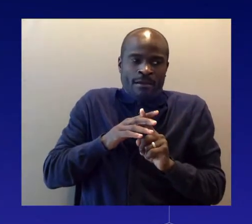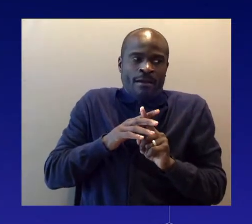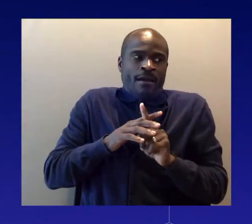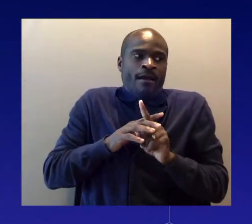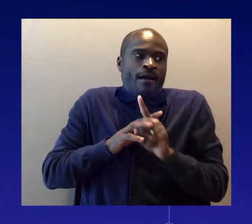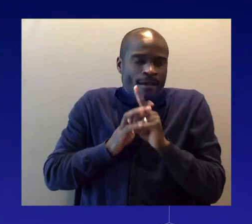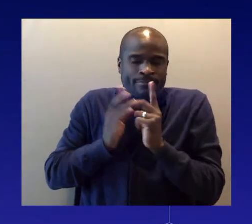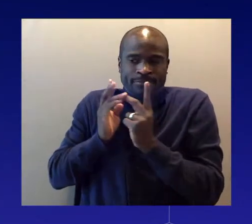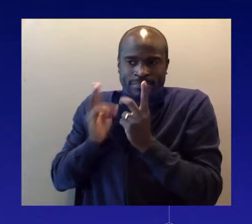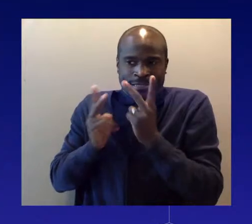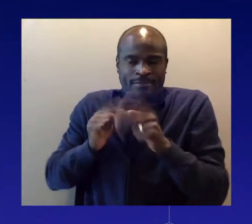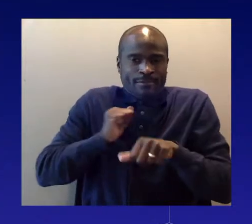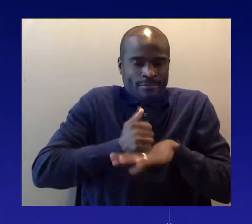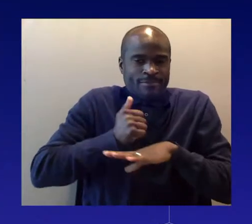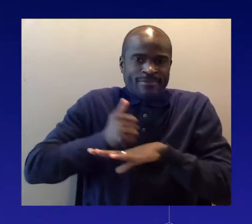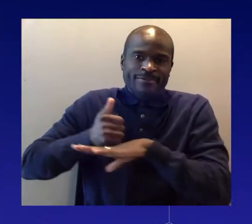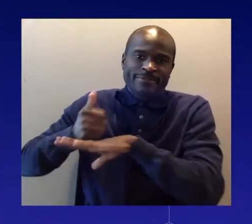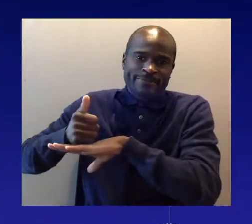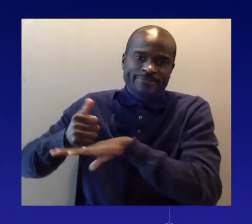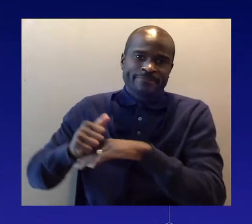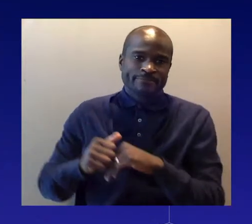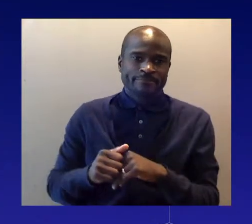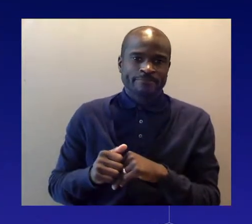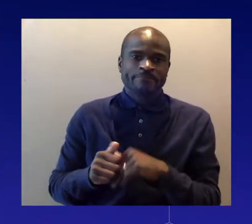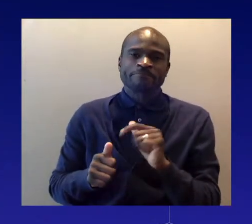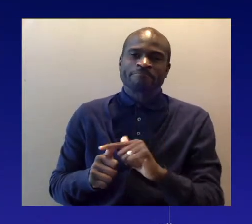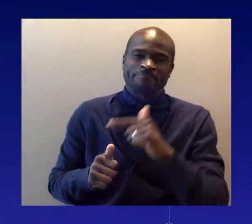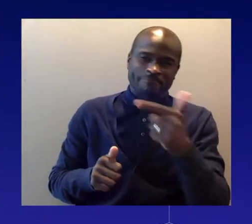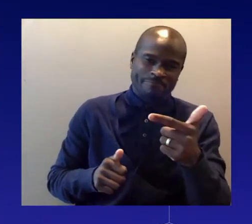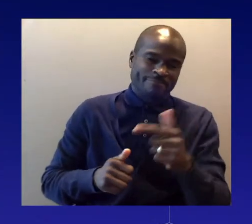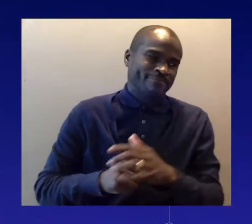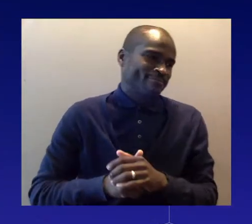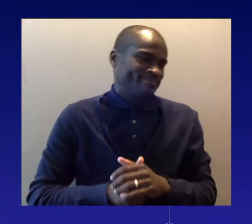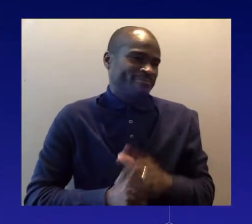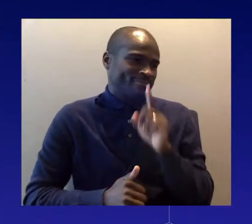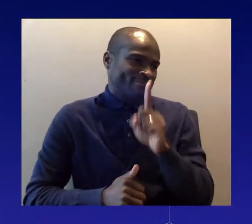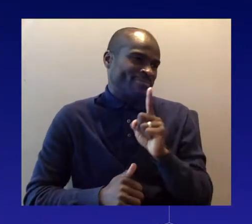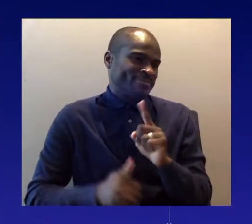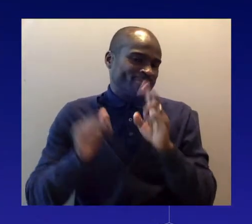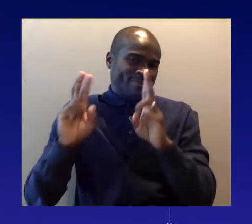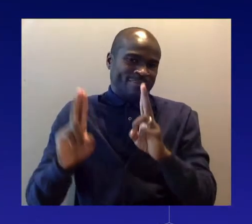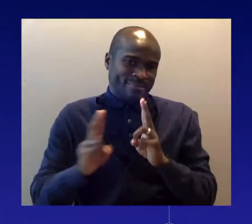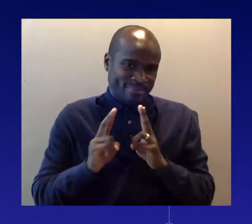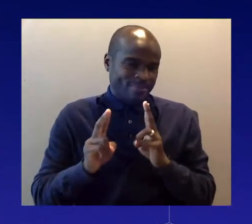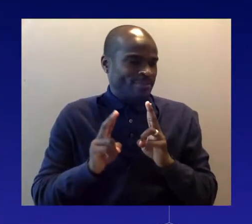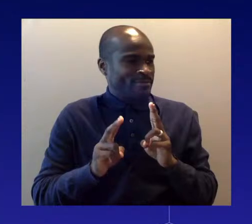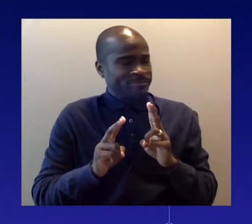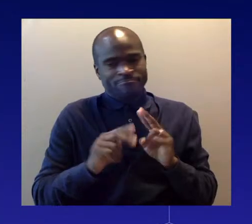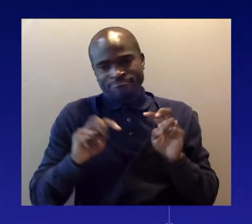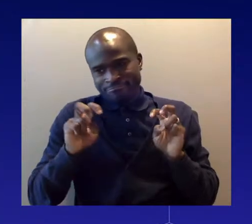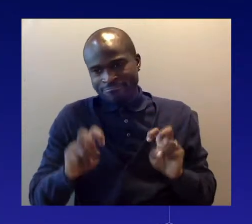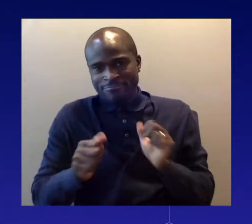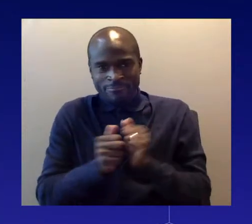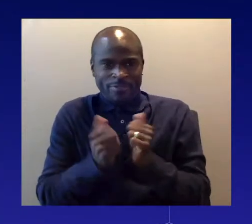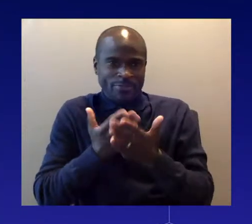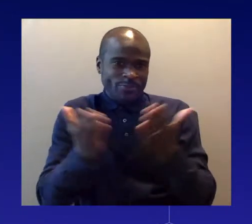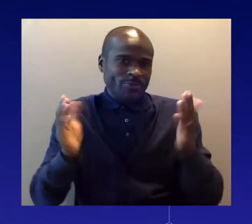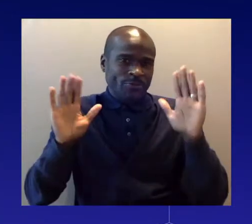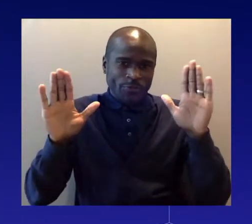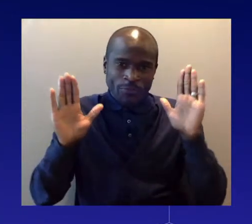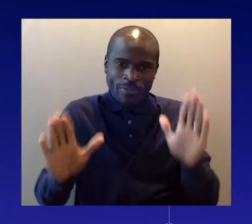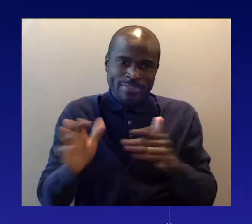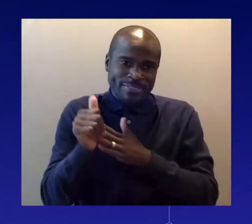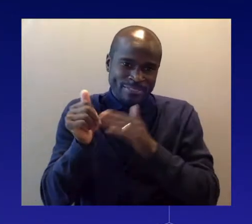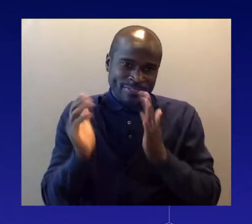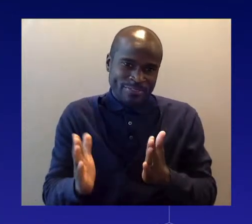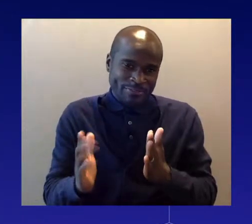Thank you. It is really an honor to be sitting next to you amazing leaders. I am working at the